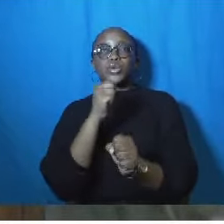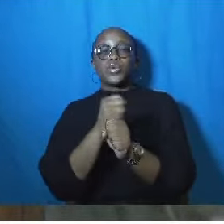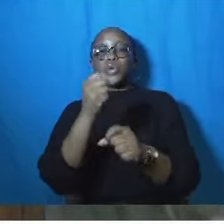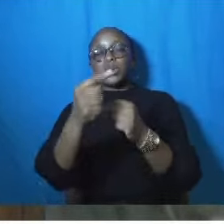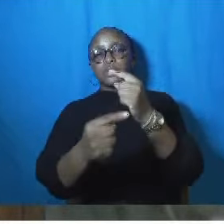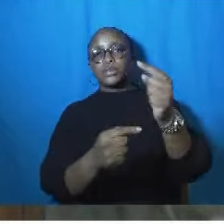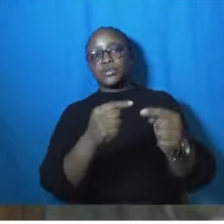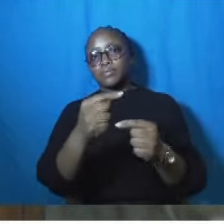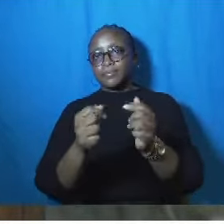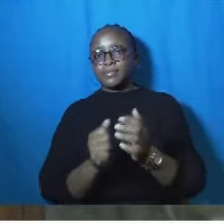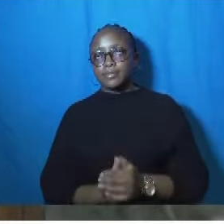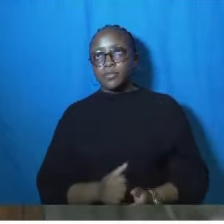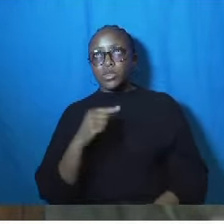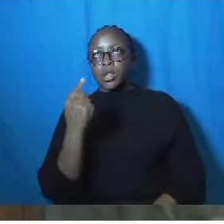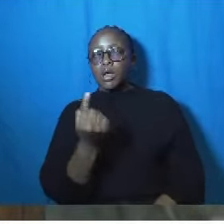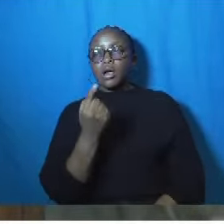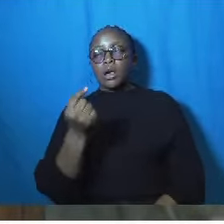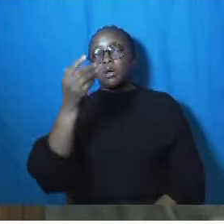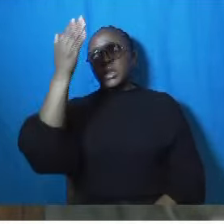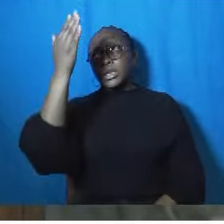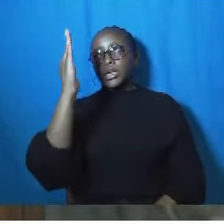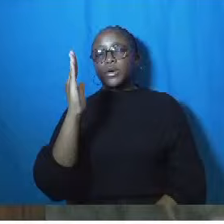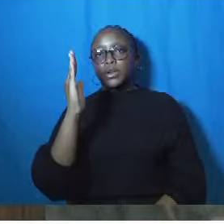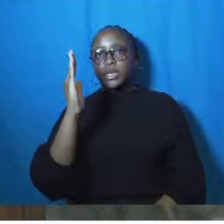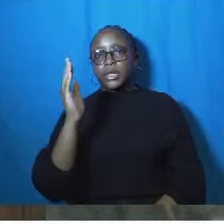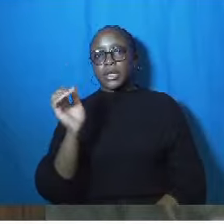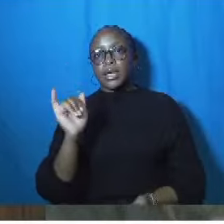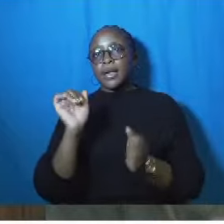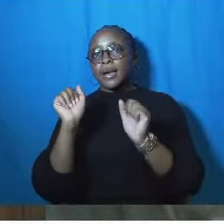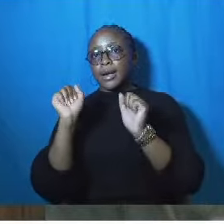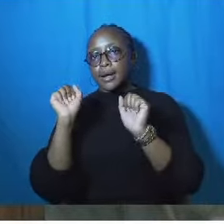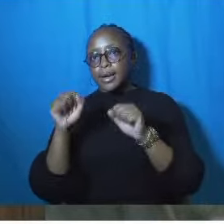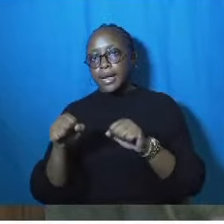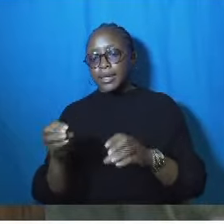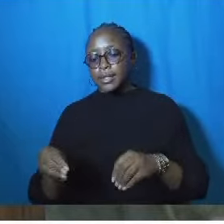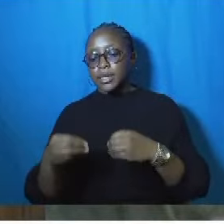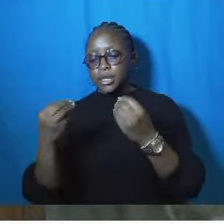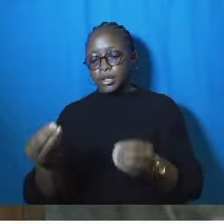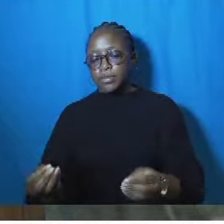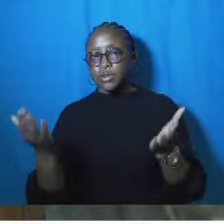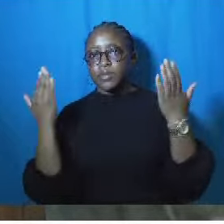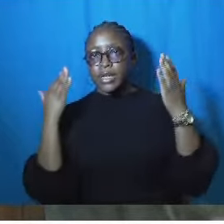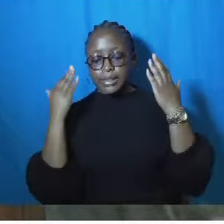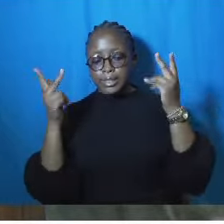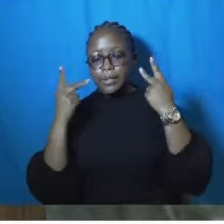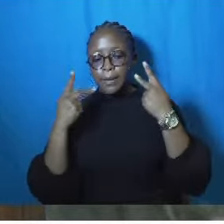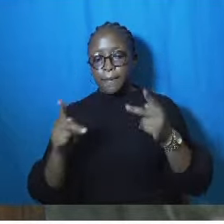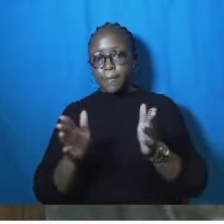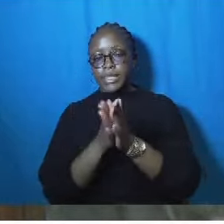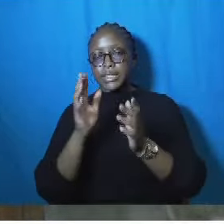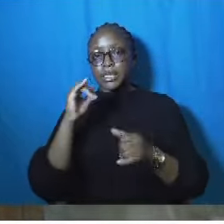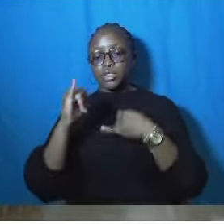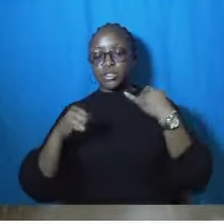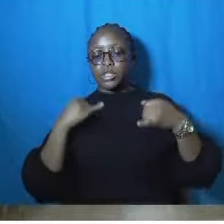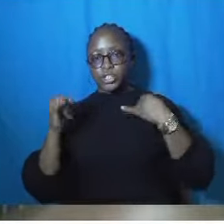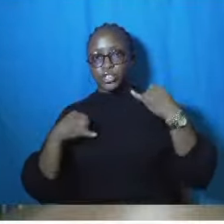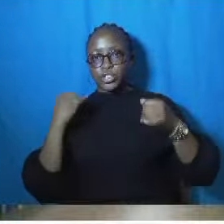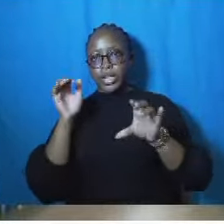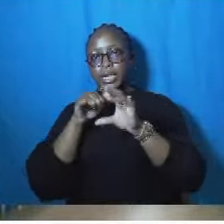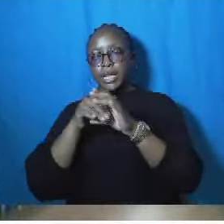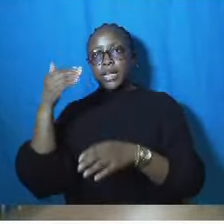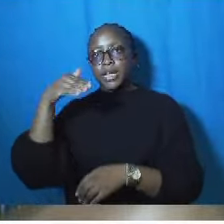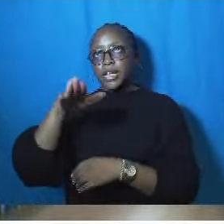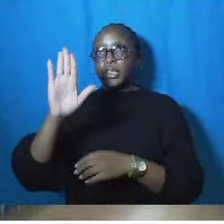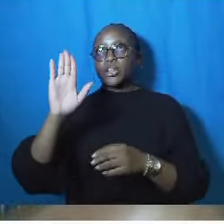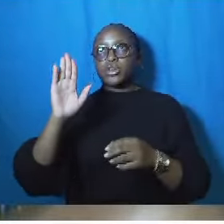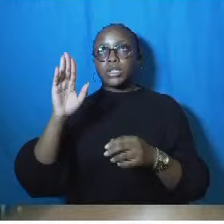Only God can bring you lasting peace and joy in your heart. And as men recognize Mental Health Awareness